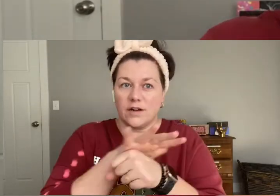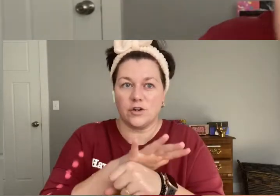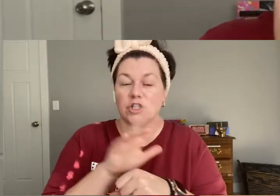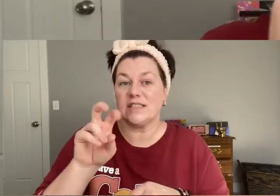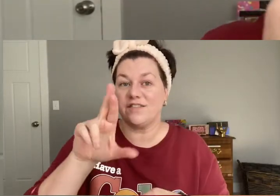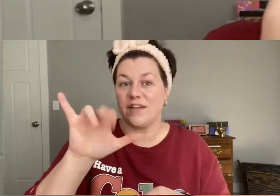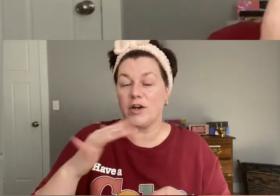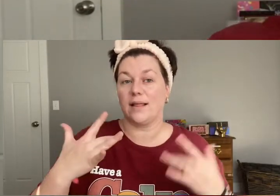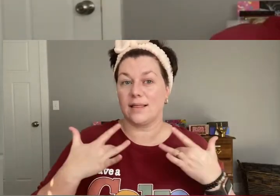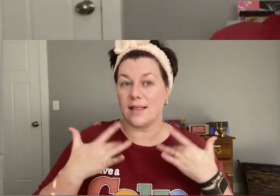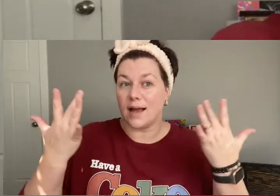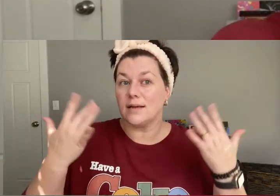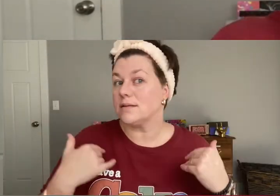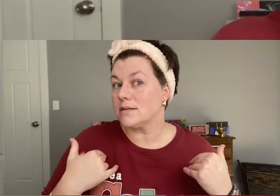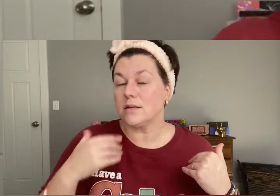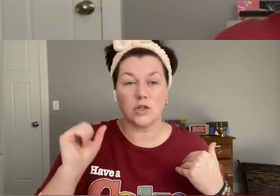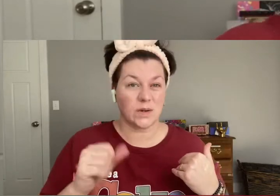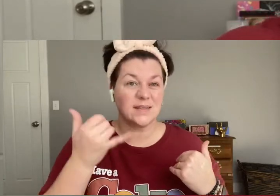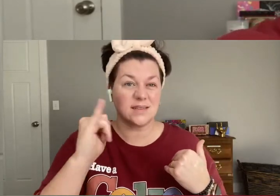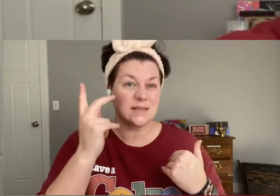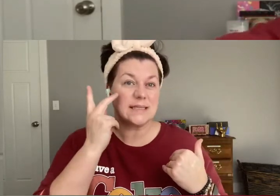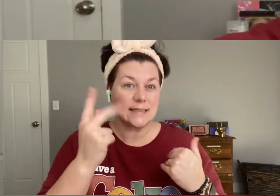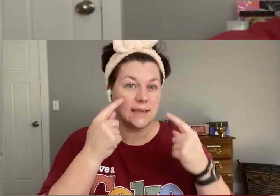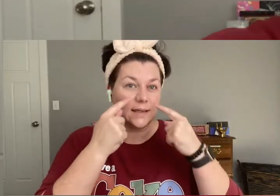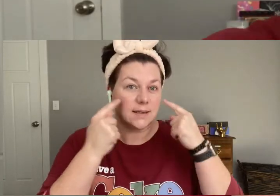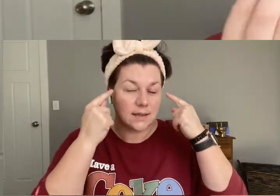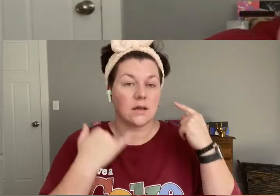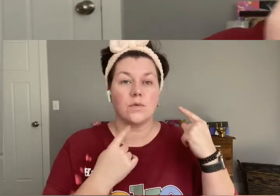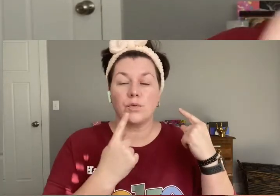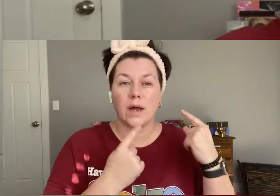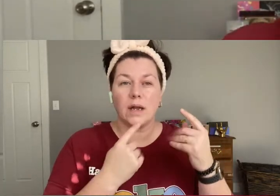literal lightest coverage with this.